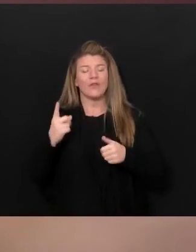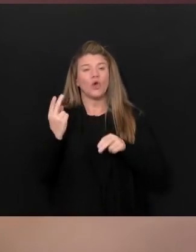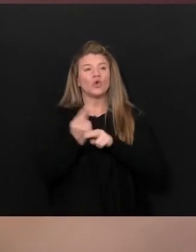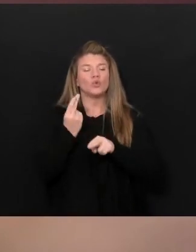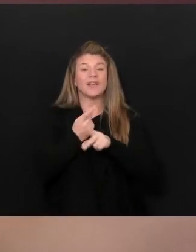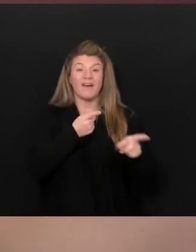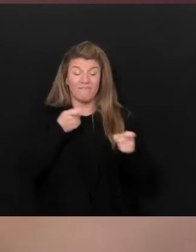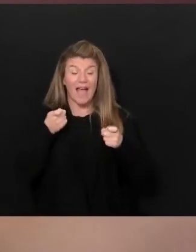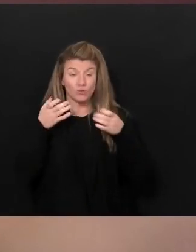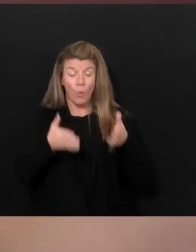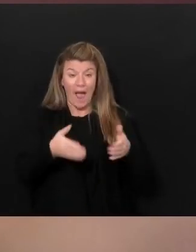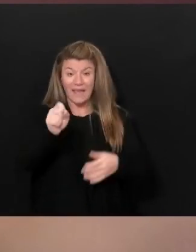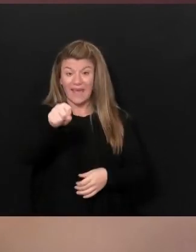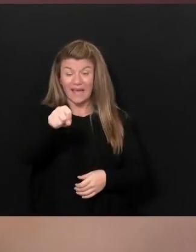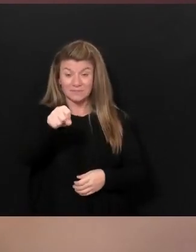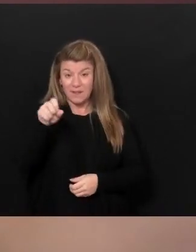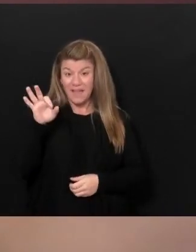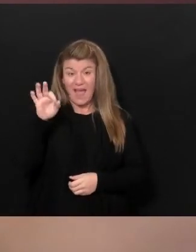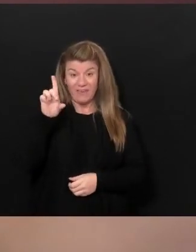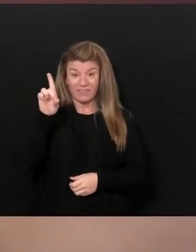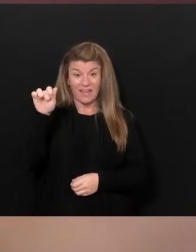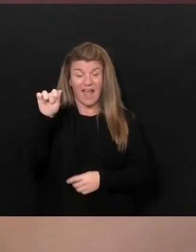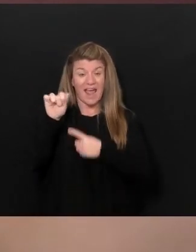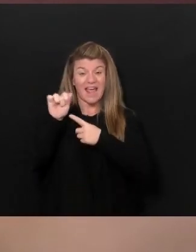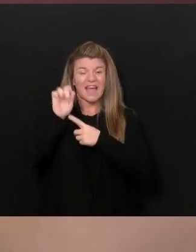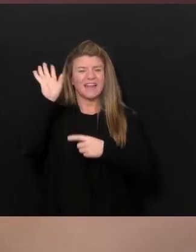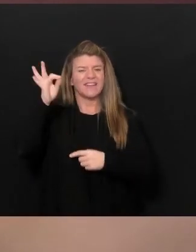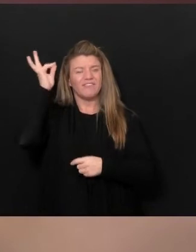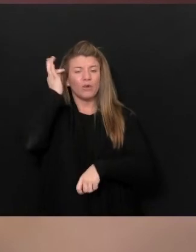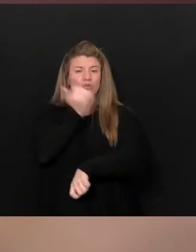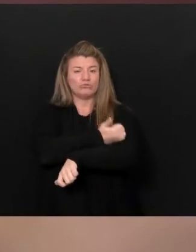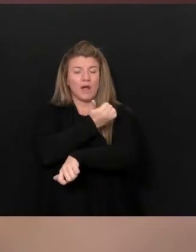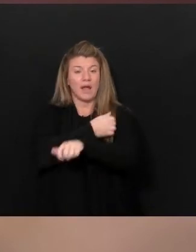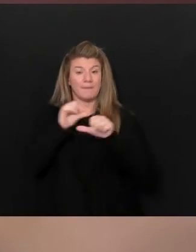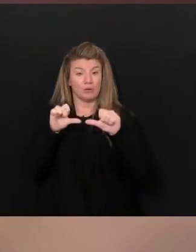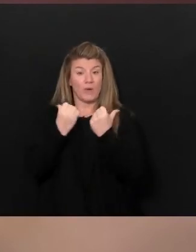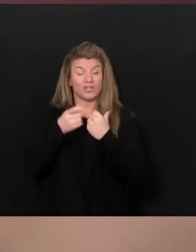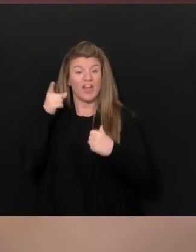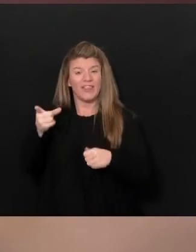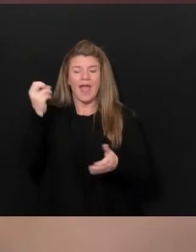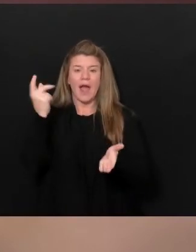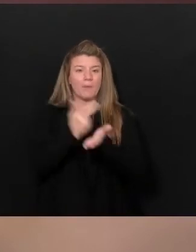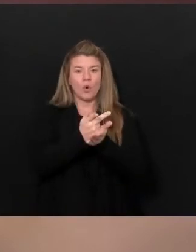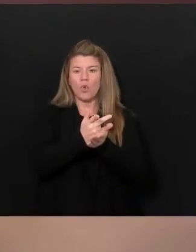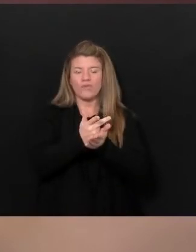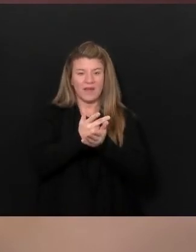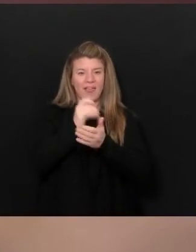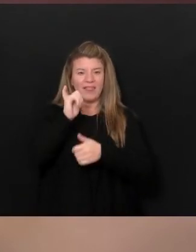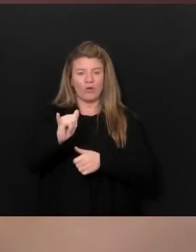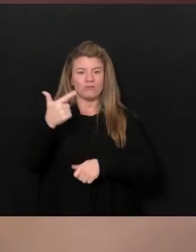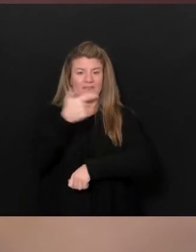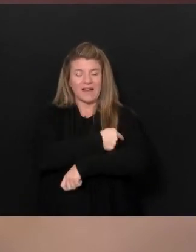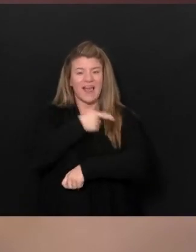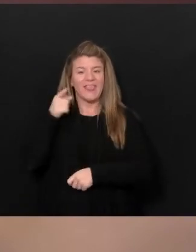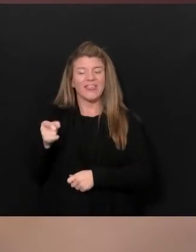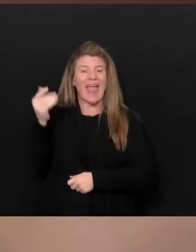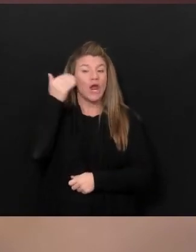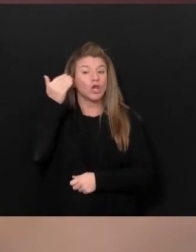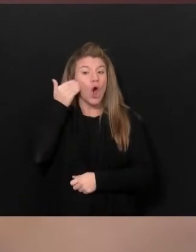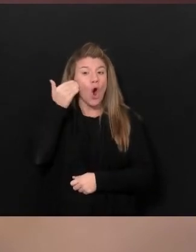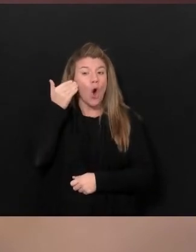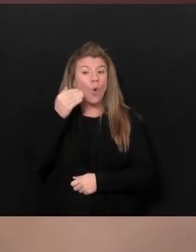rapid way. But the FDA, the Federal Drug Administration, which approves all the vaccines, knows what an important set